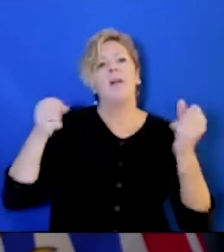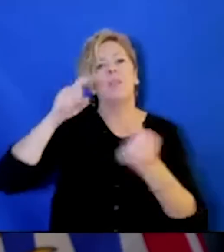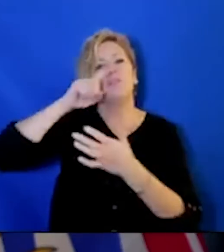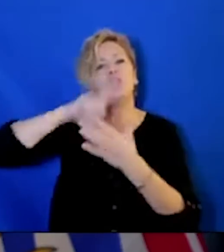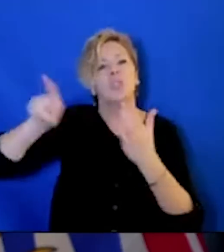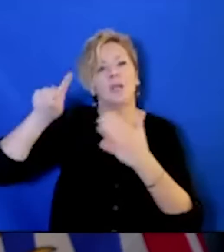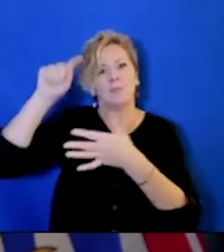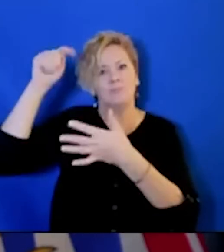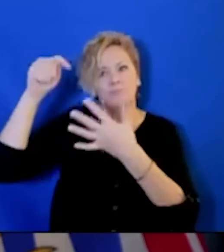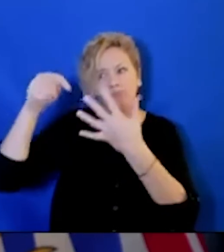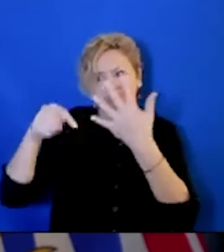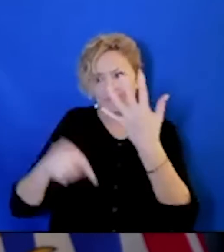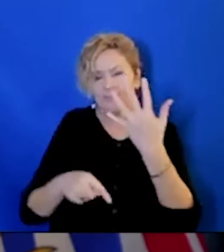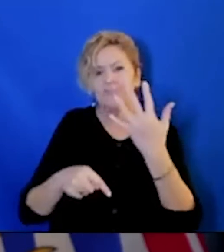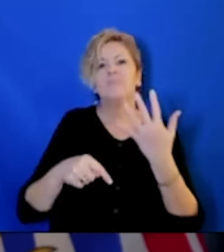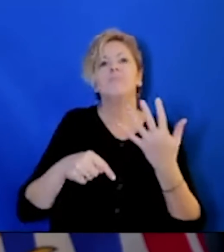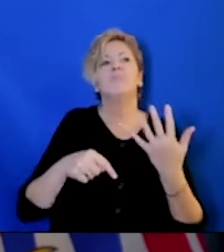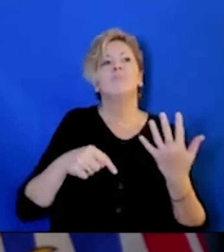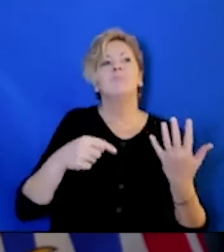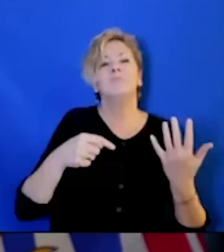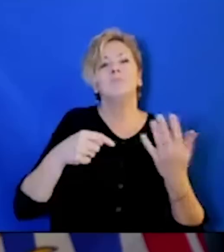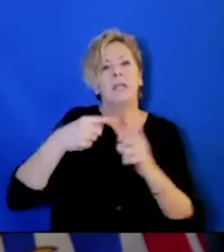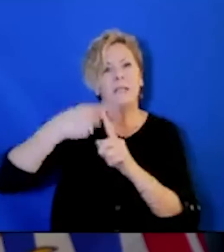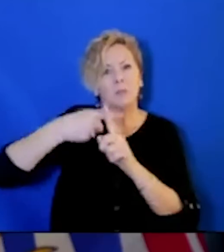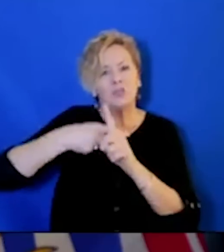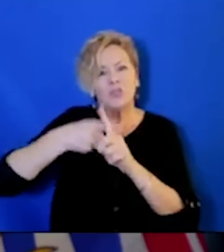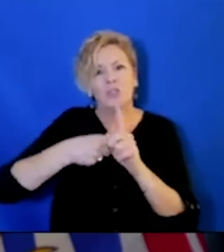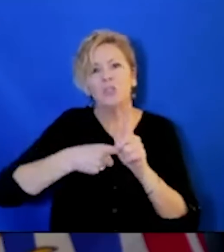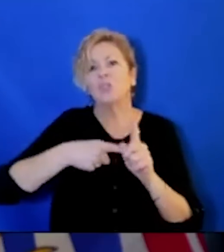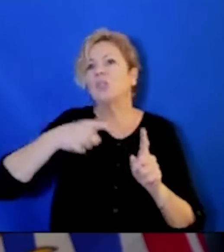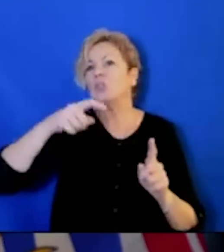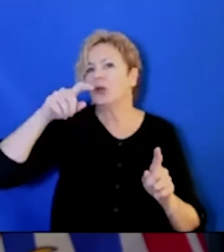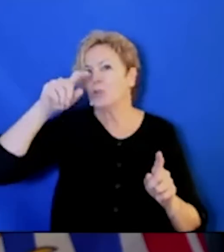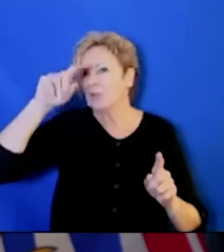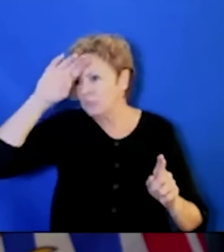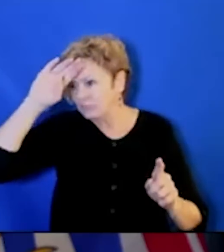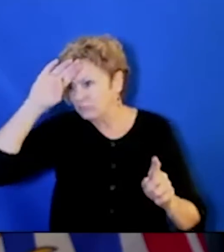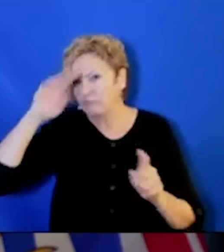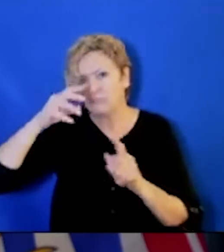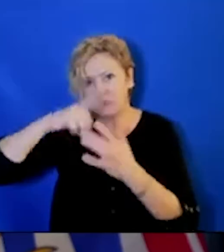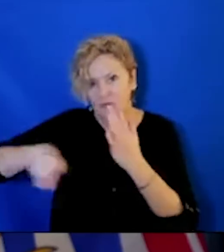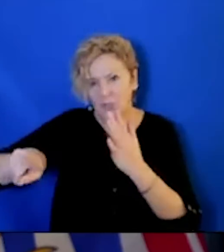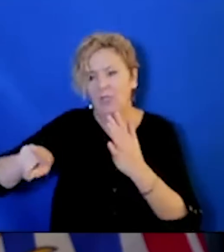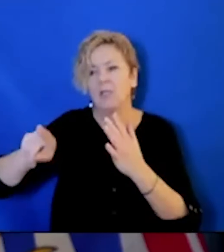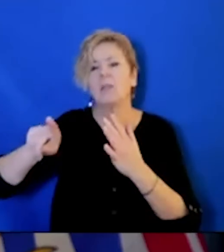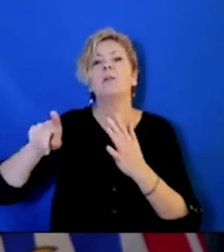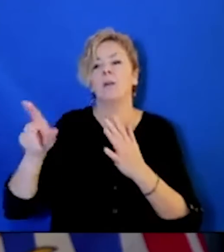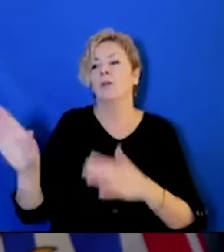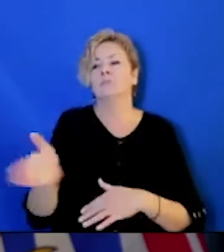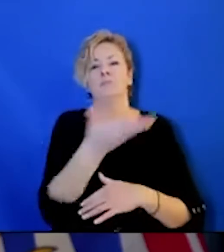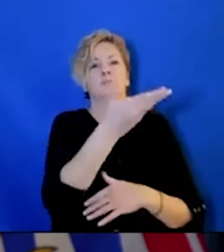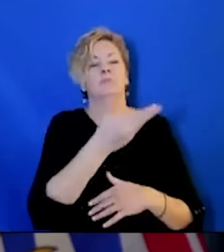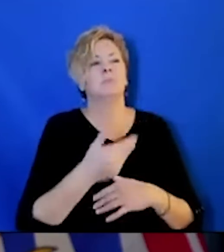apps, virtual check-ins with people. But we want to make sure that all of us are staying healthy and only